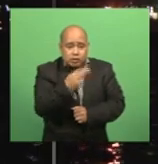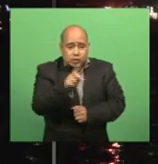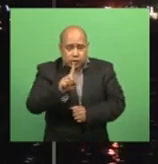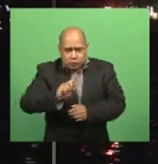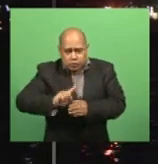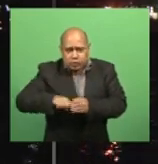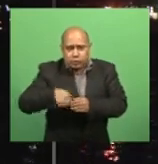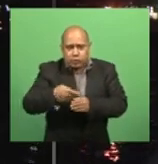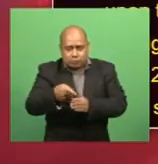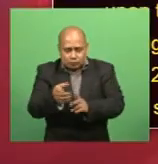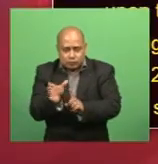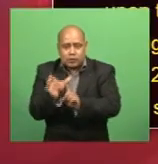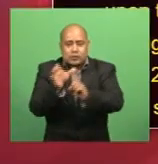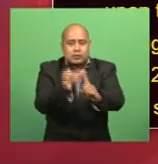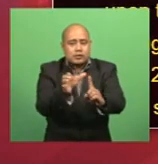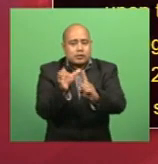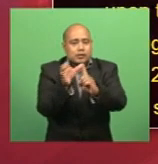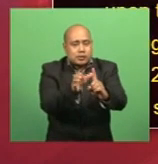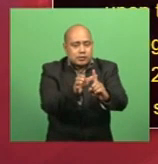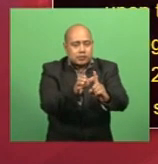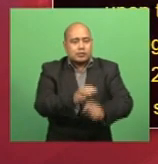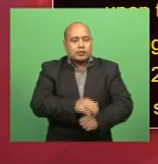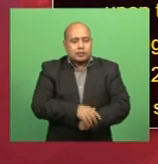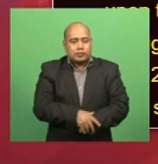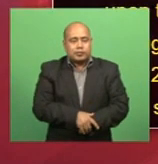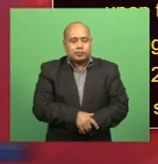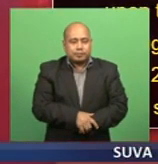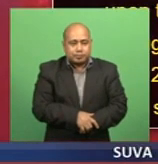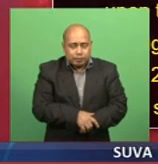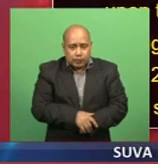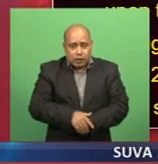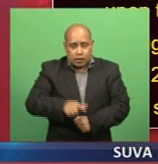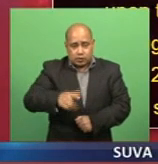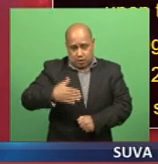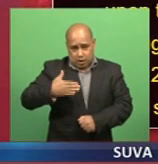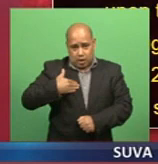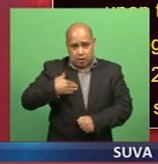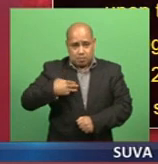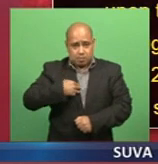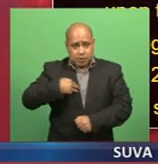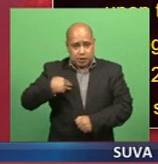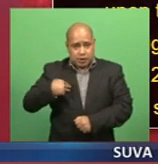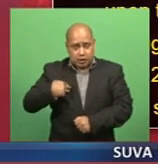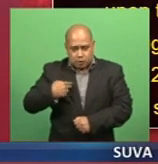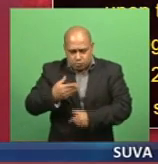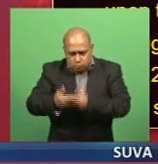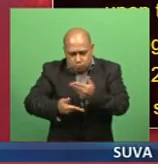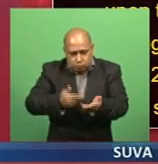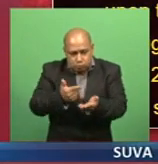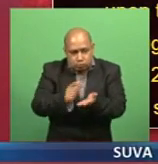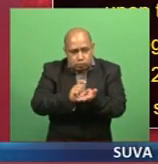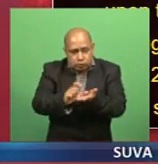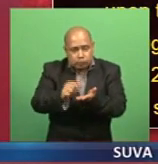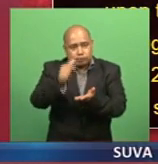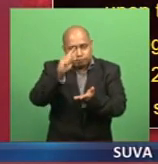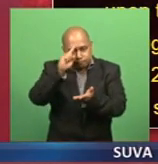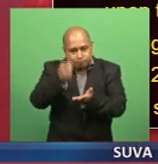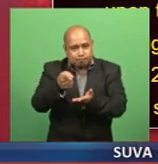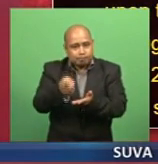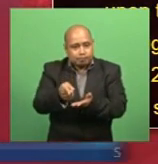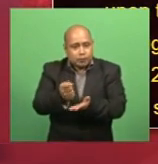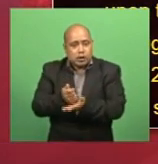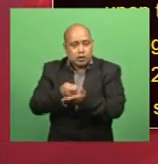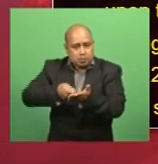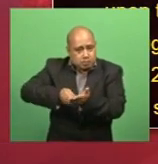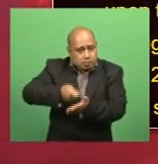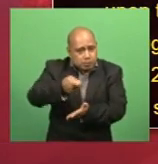has more. In a statement, the Health Ministry has clarified that government will cover the costs for those individuals who will be kept